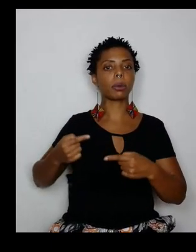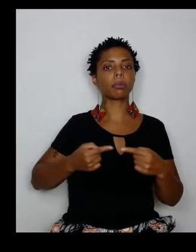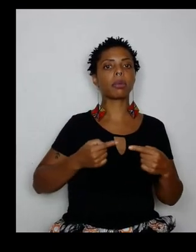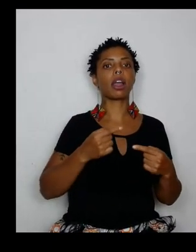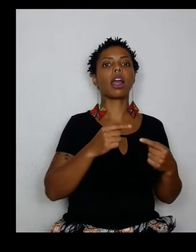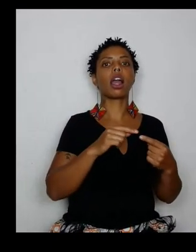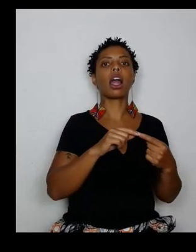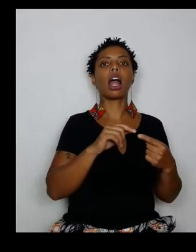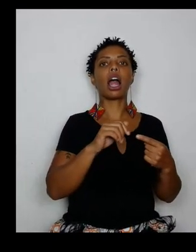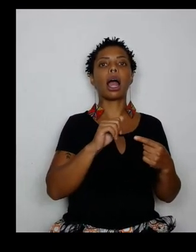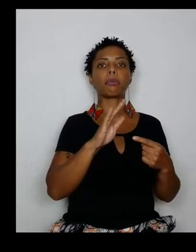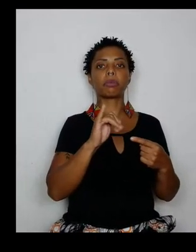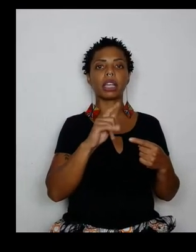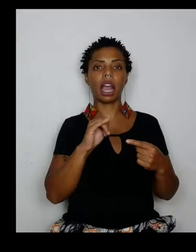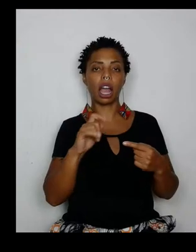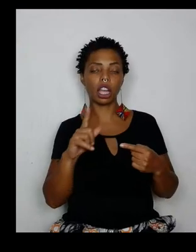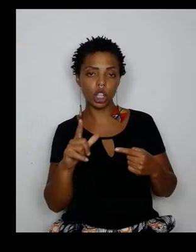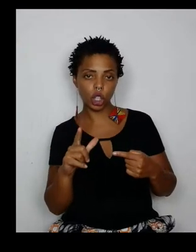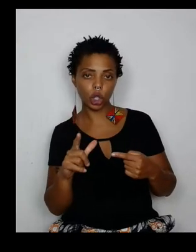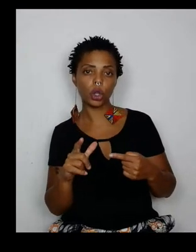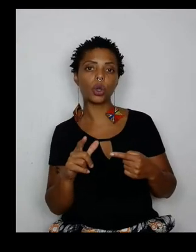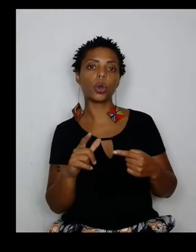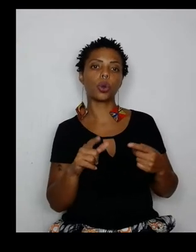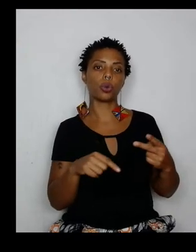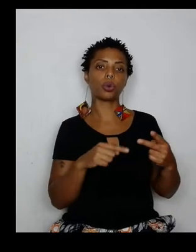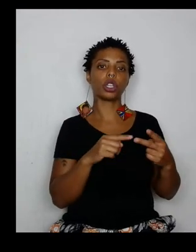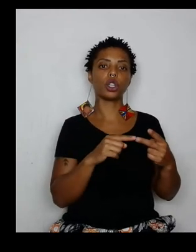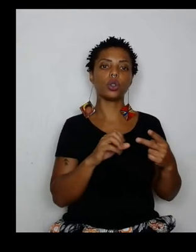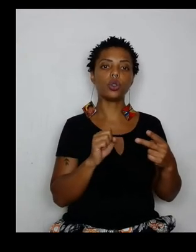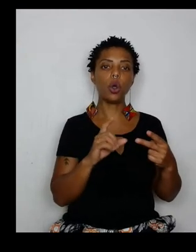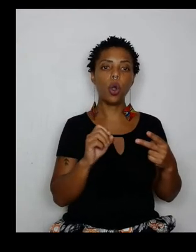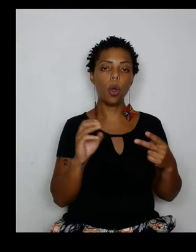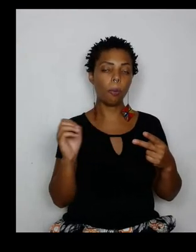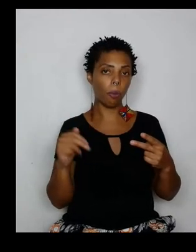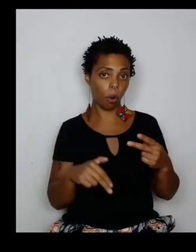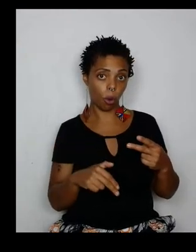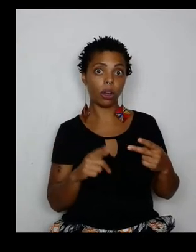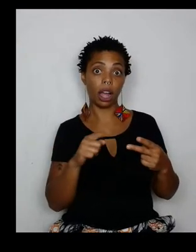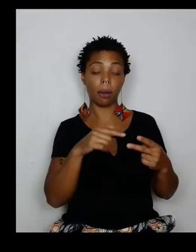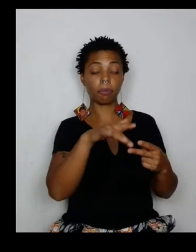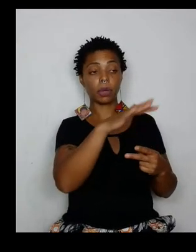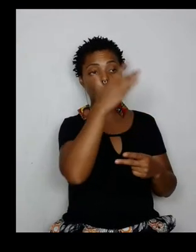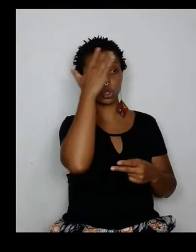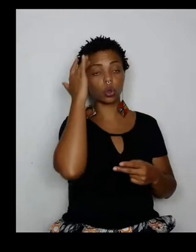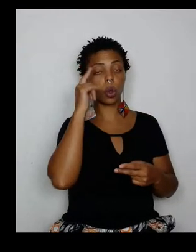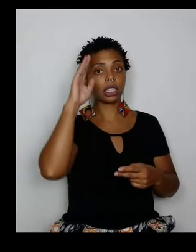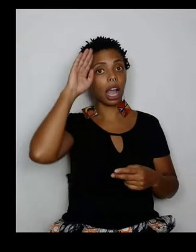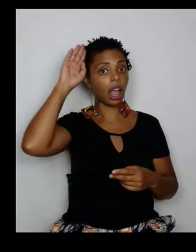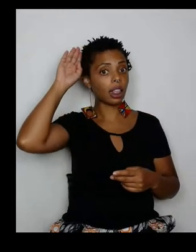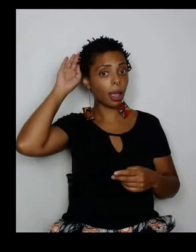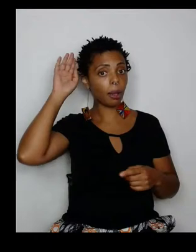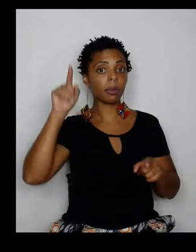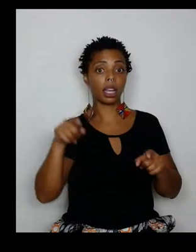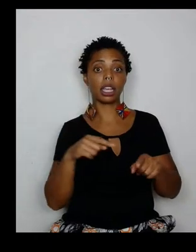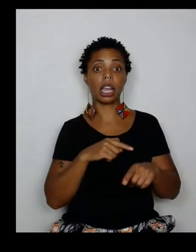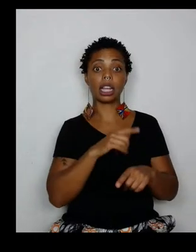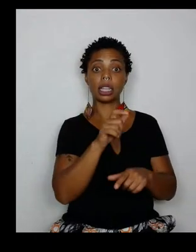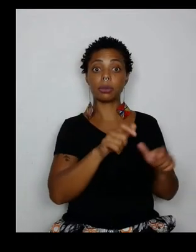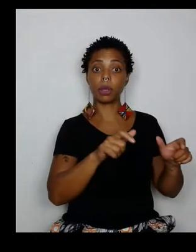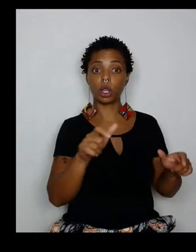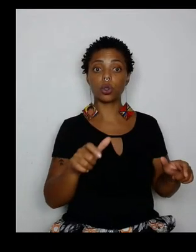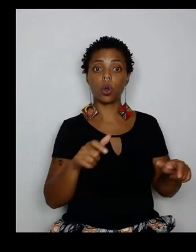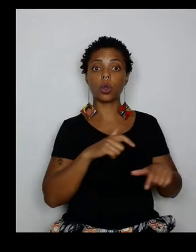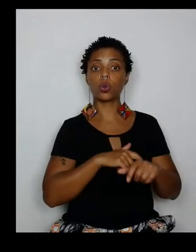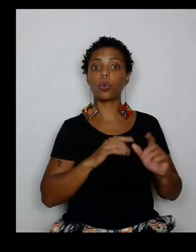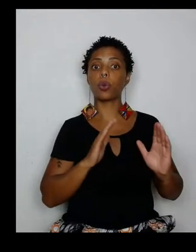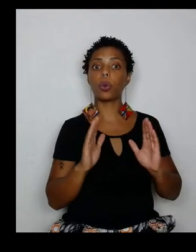scholars like risolder pollock who i at that point felt had locked us into a kind